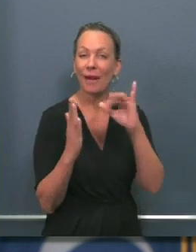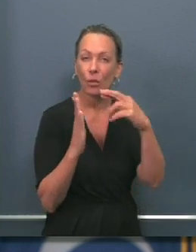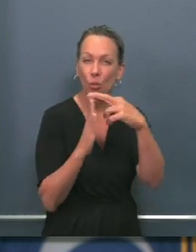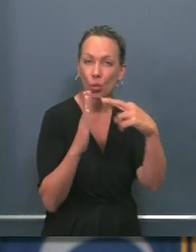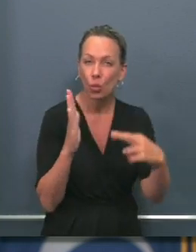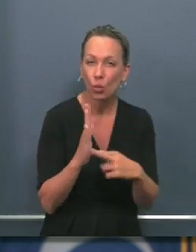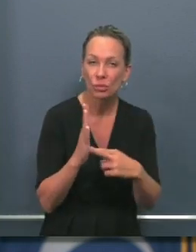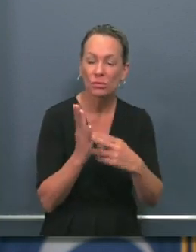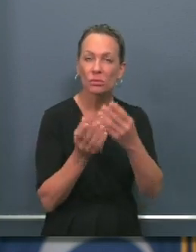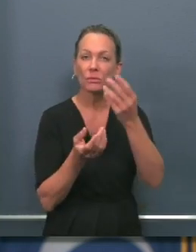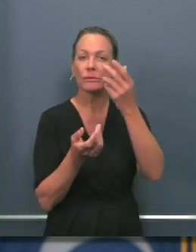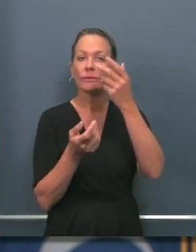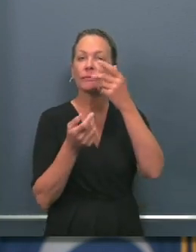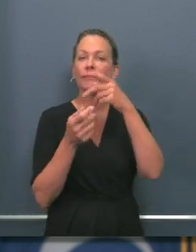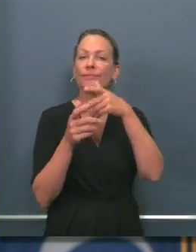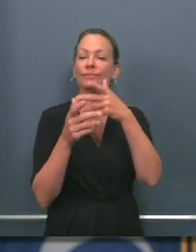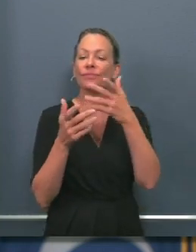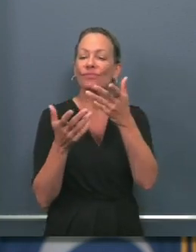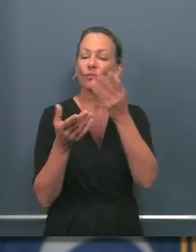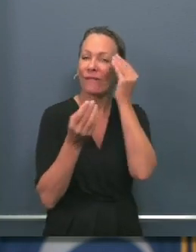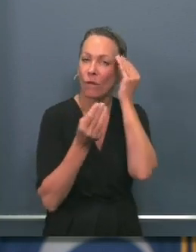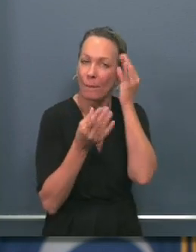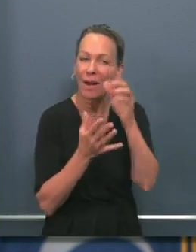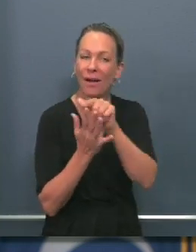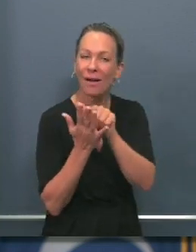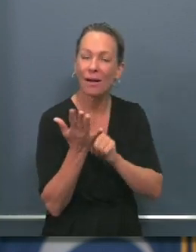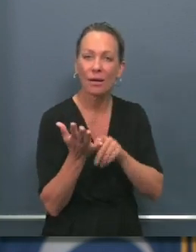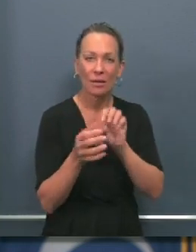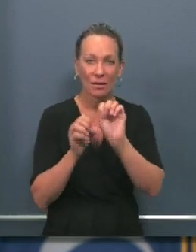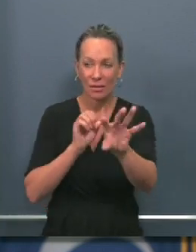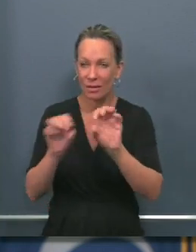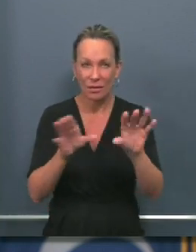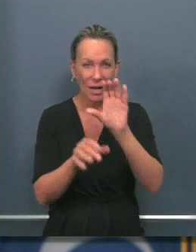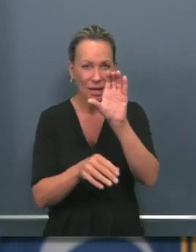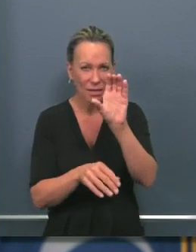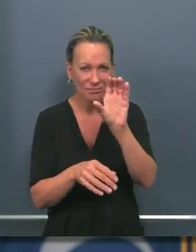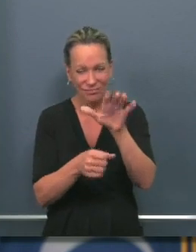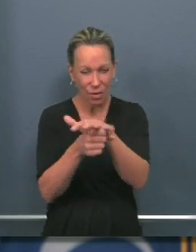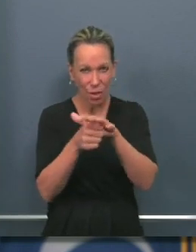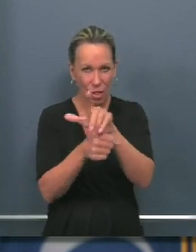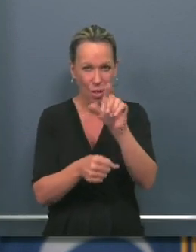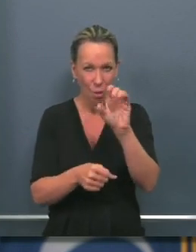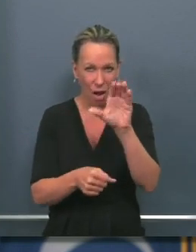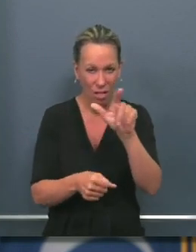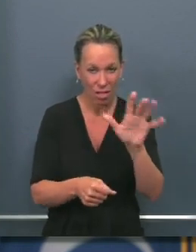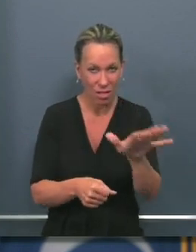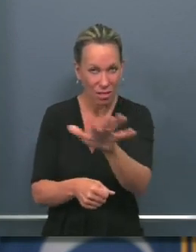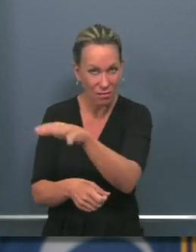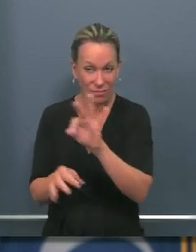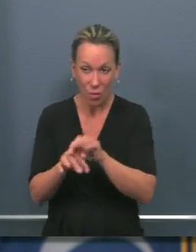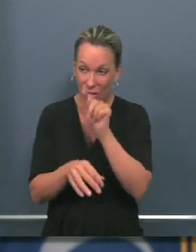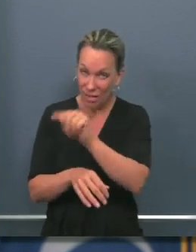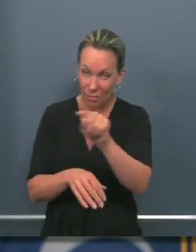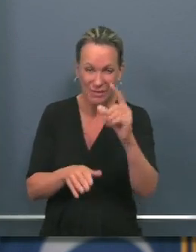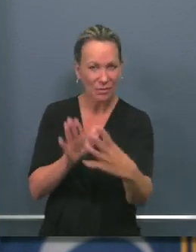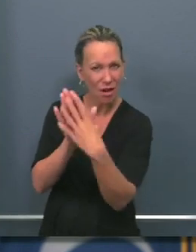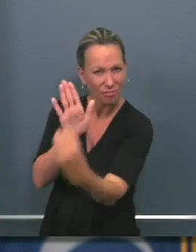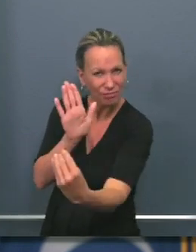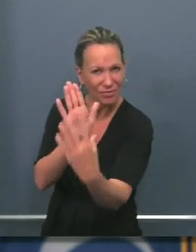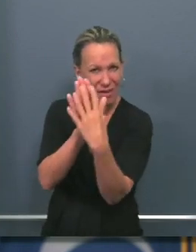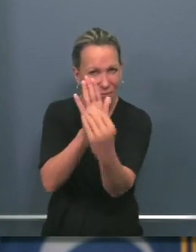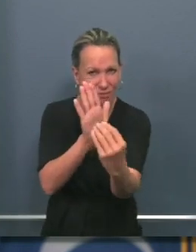local level. And so that's the thrust as we move into phase 3 of where this state is going.